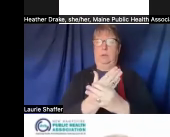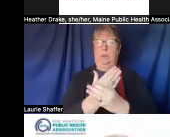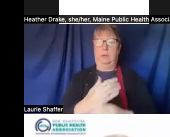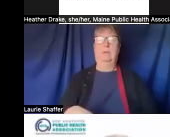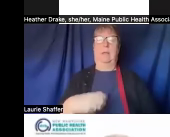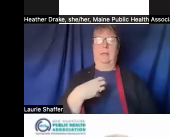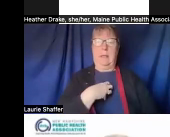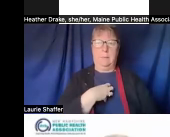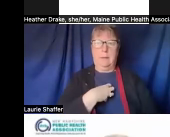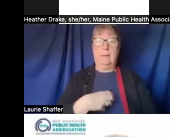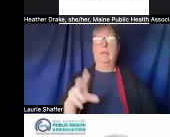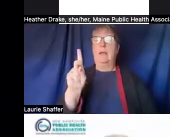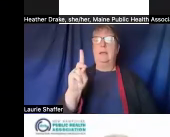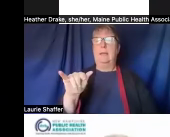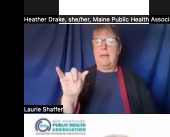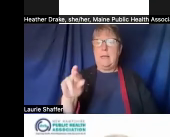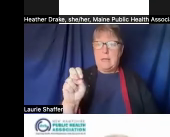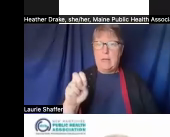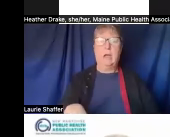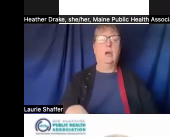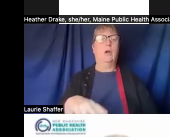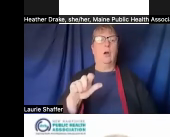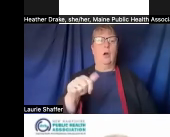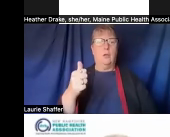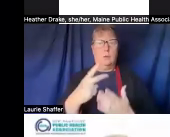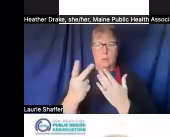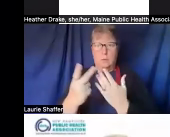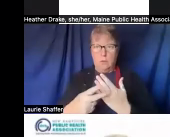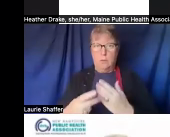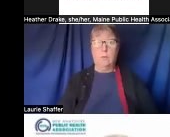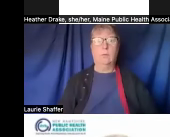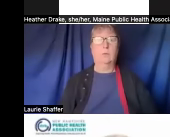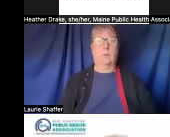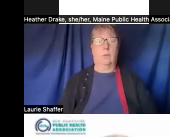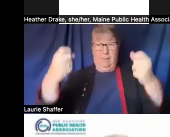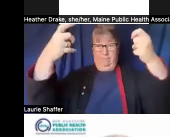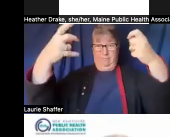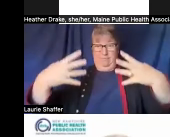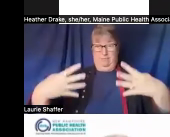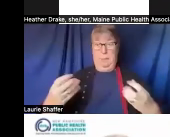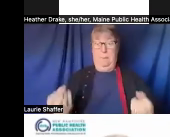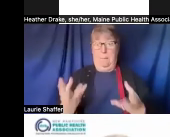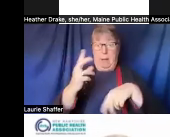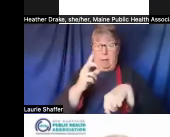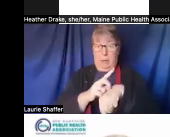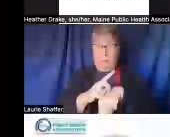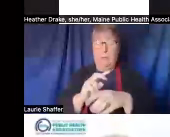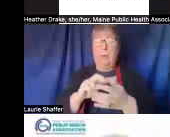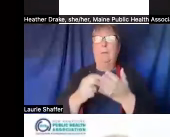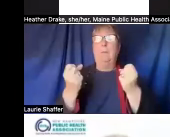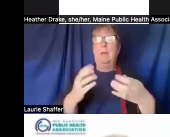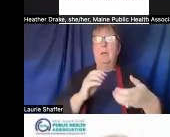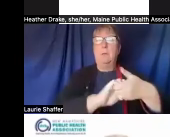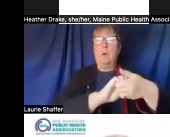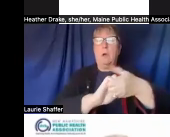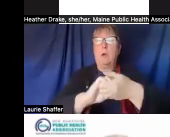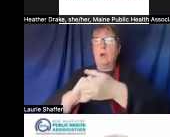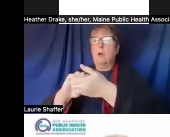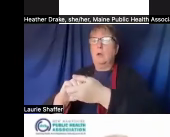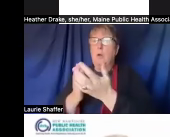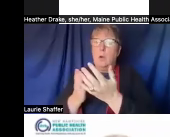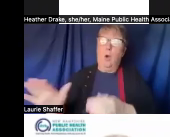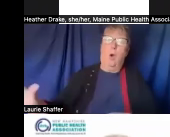schools, daycares, foster cares. And because of all of this numerous work, they work with a lot of partners across the state.